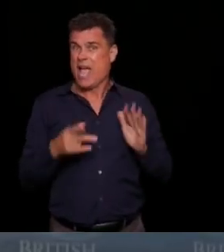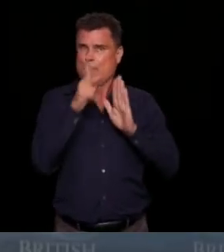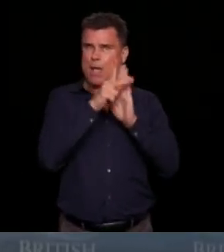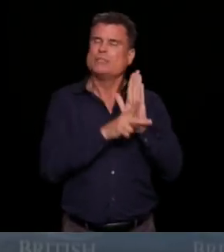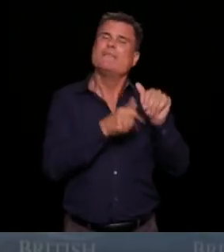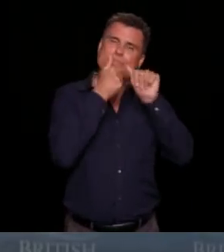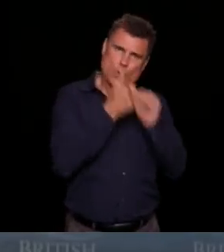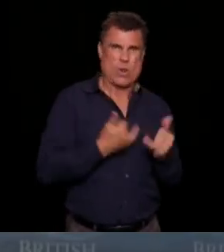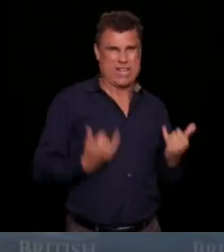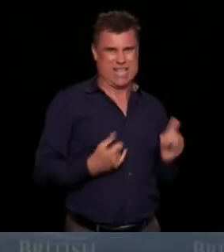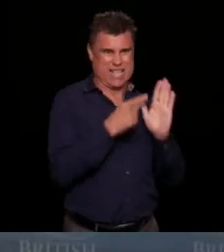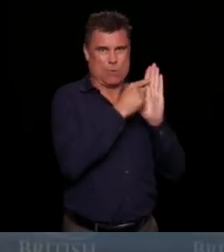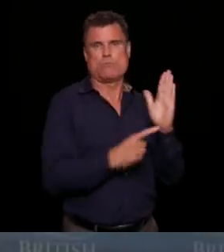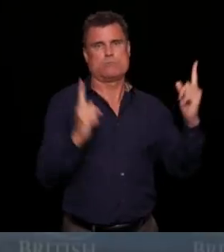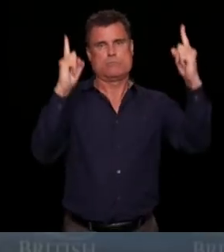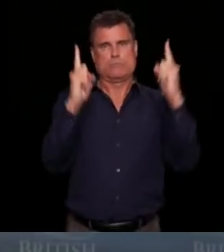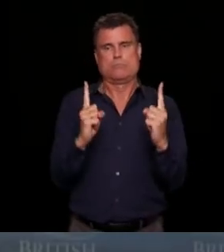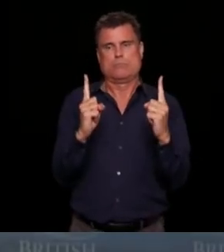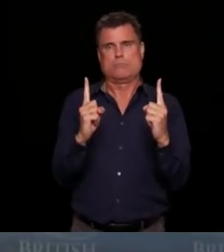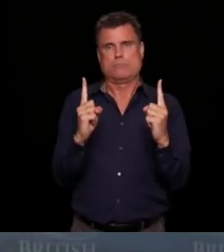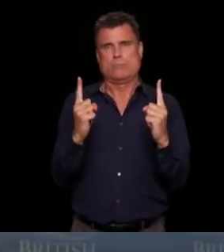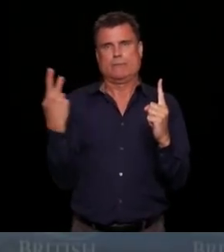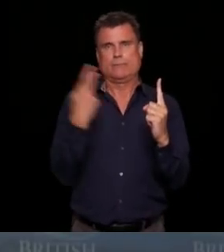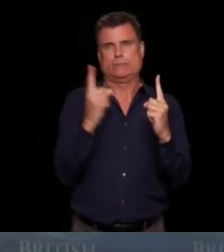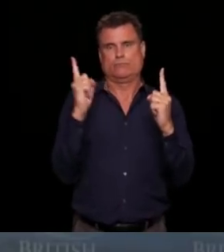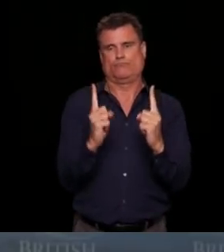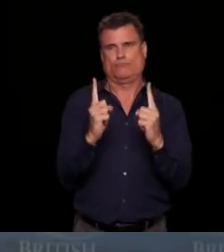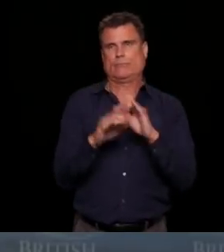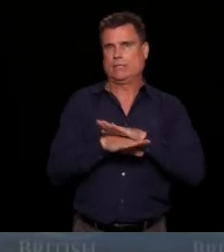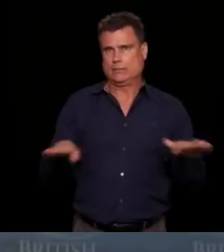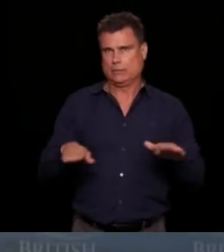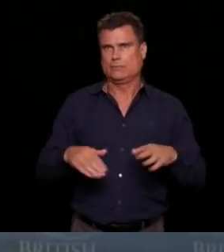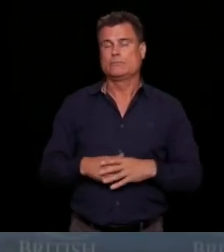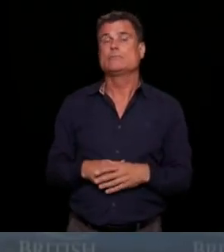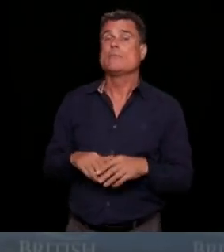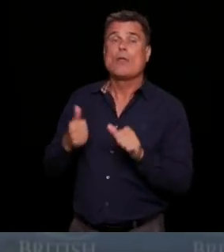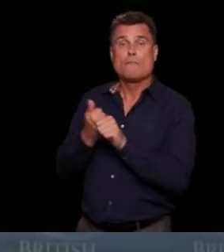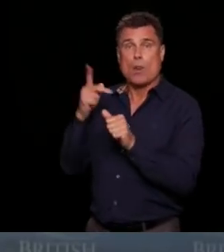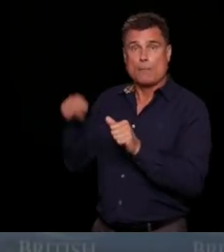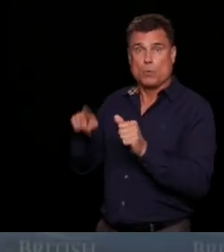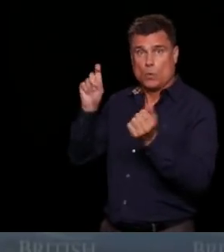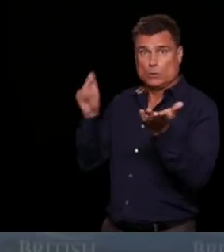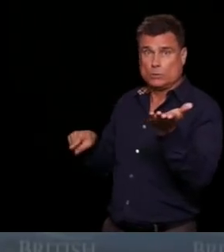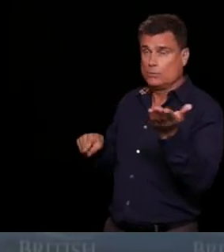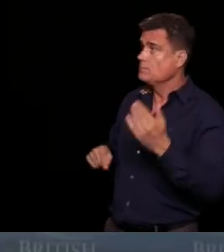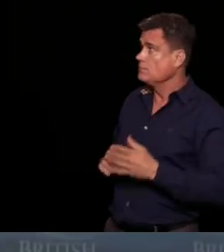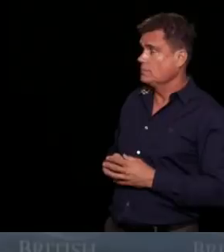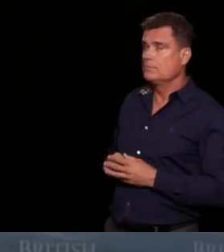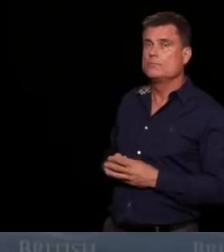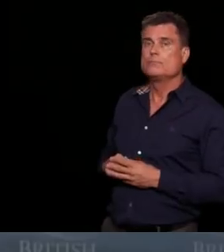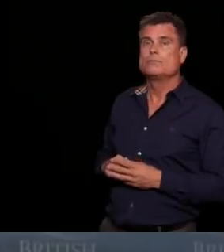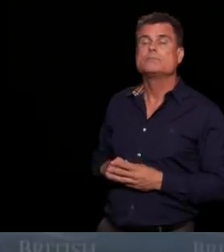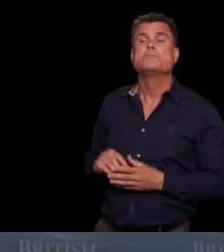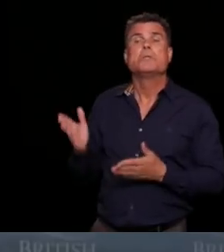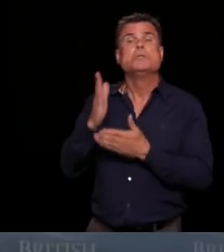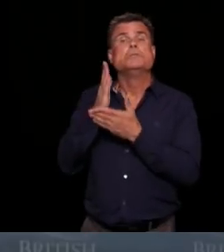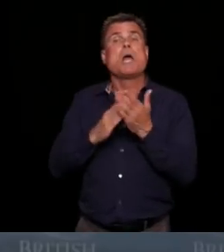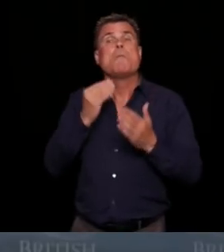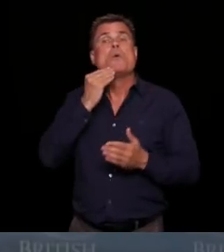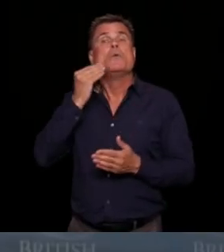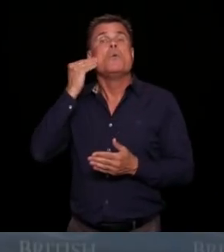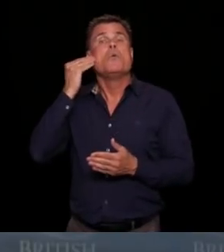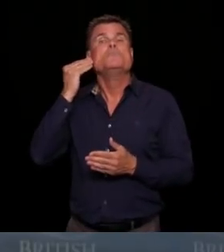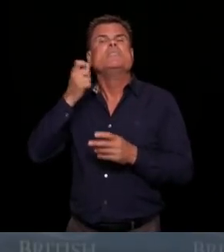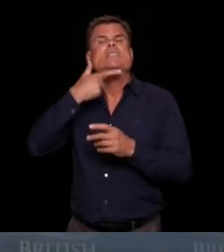Sure. On the one designated visitor, I know there's some homes now that are allowing multiple visitors as long as the people